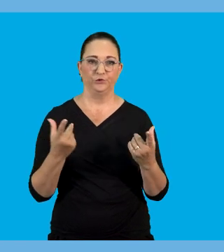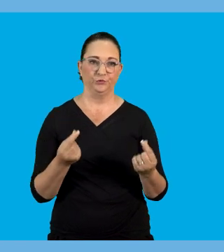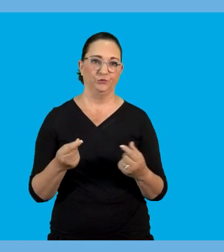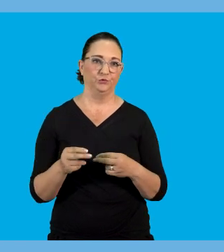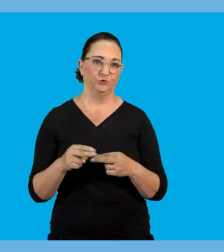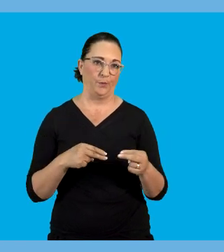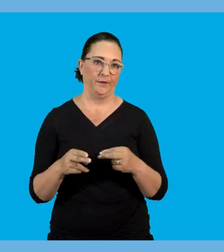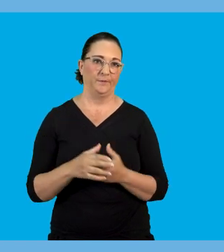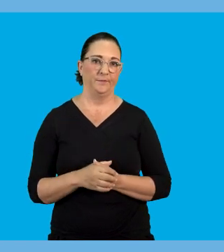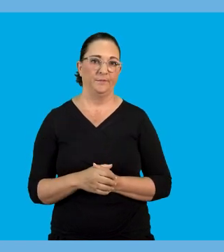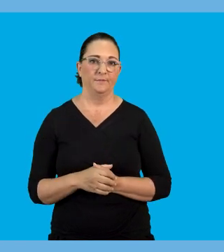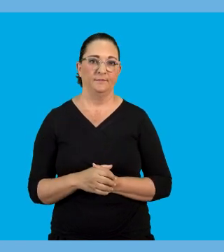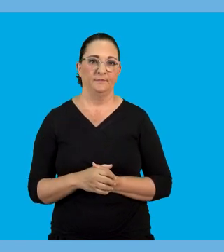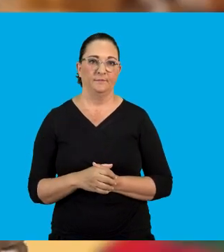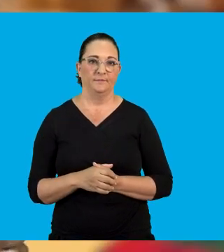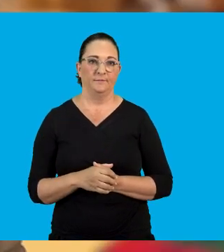doing your shopping.